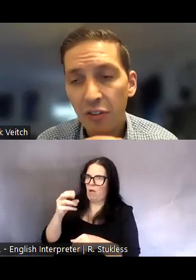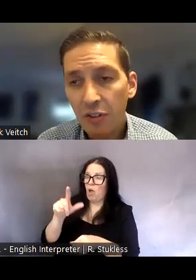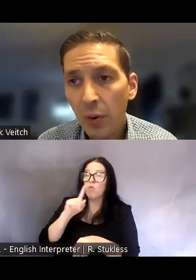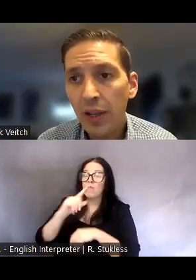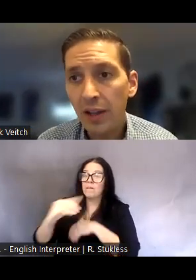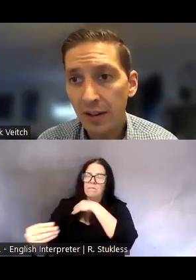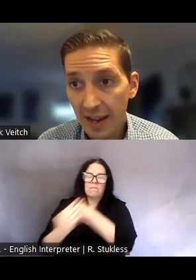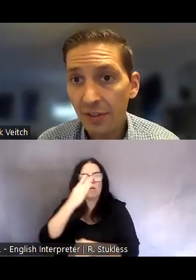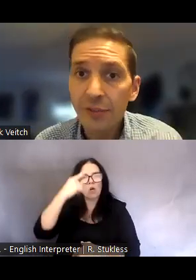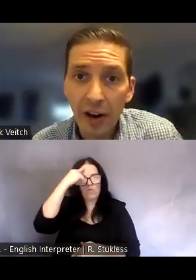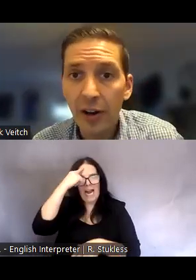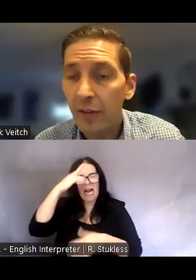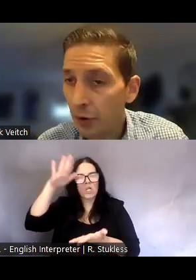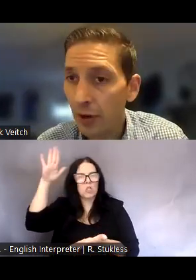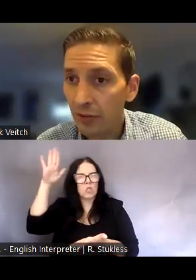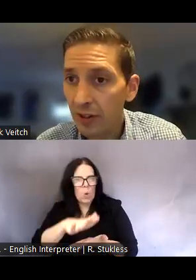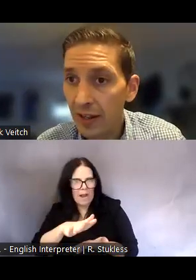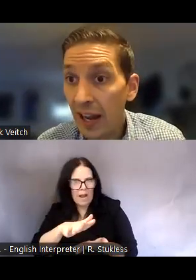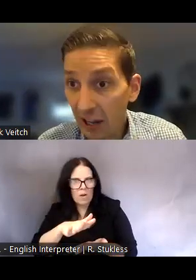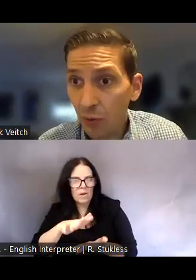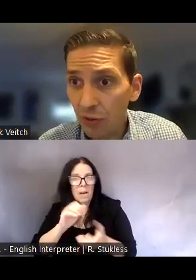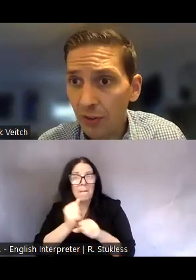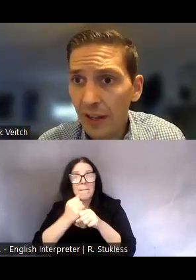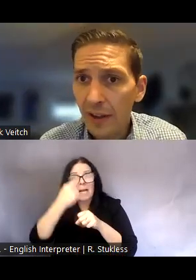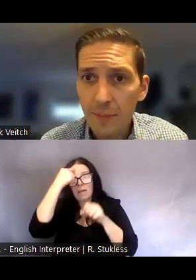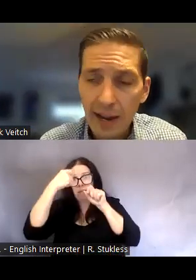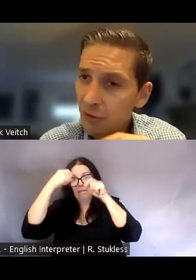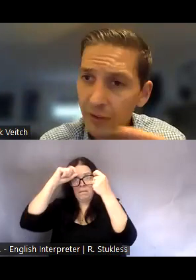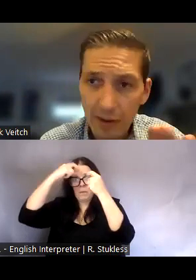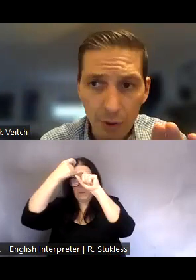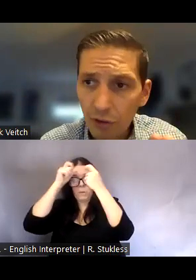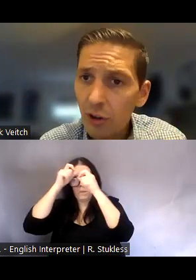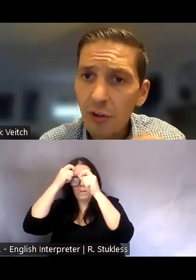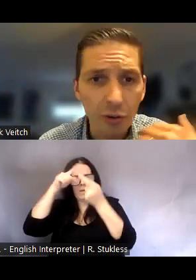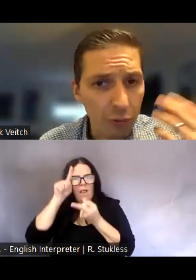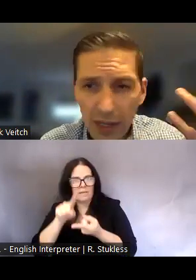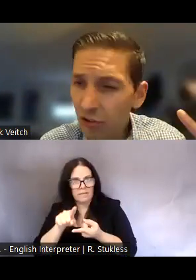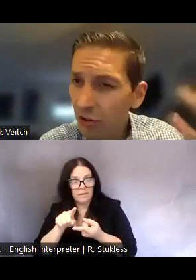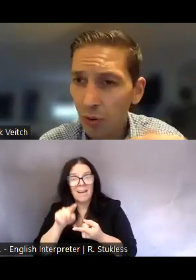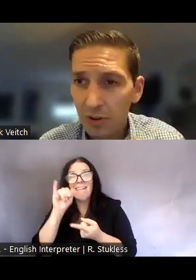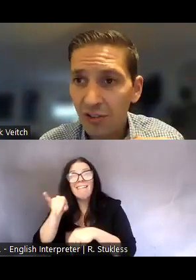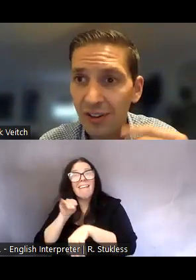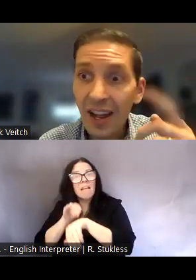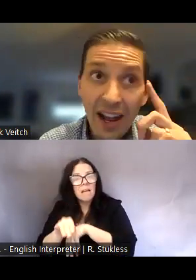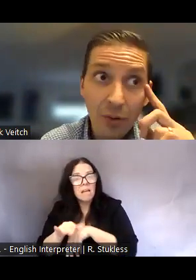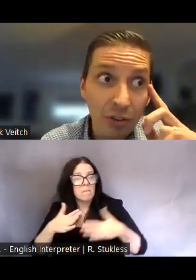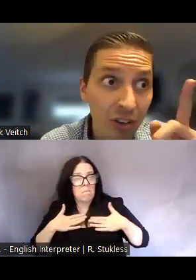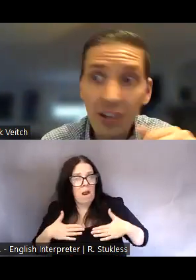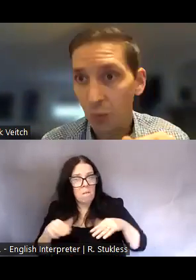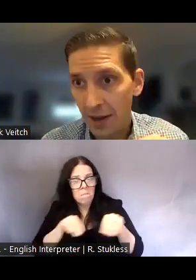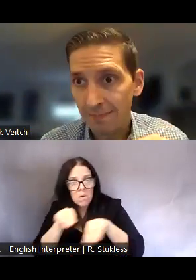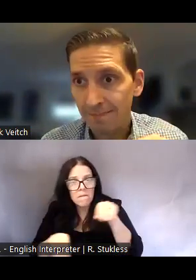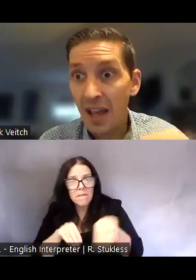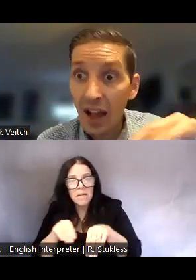brain functioning. It's slowing down the firing of neurons. As a result, it impacts your fine motor skills, your speech and coordination. I